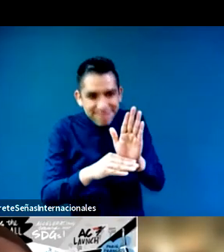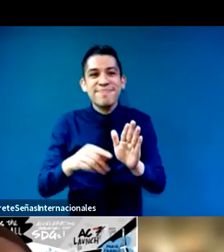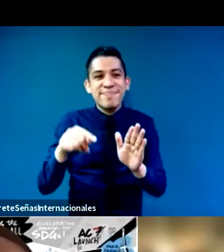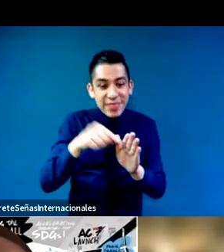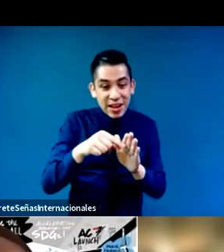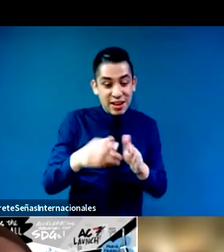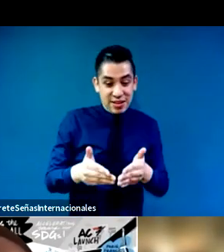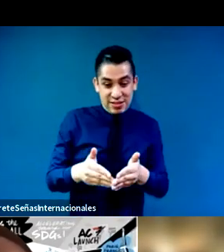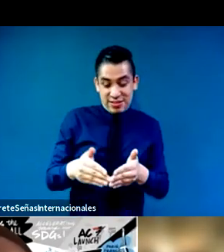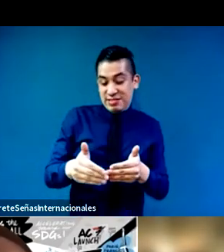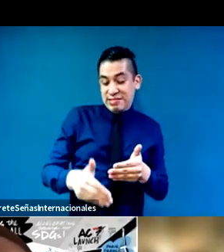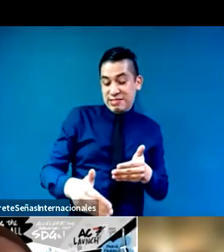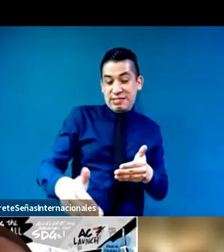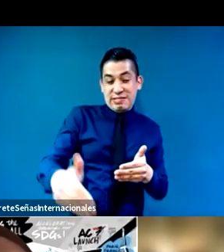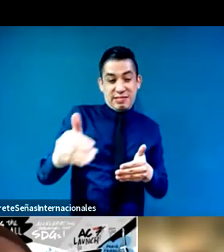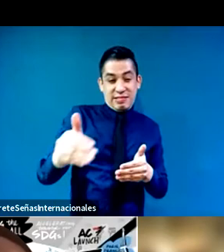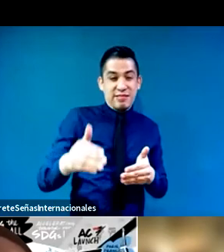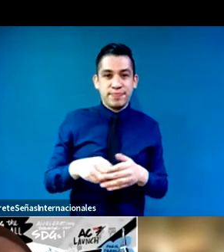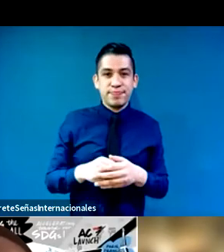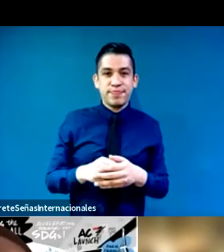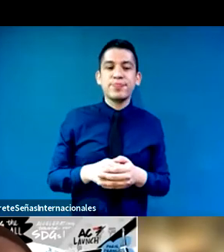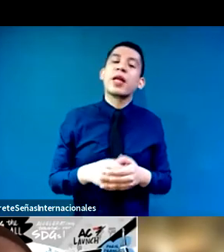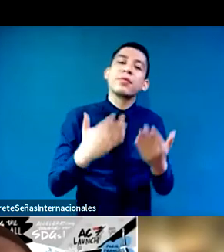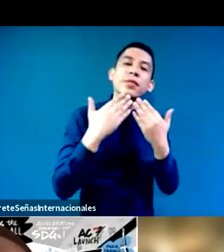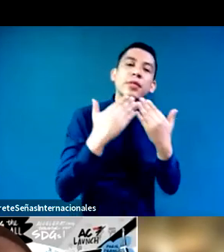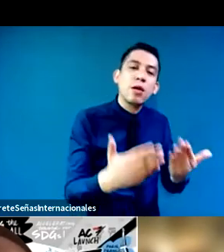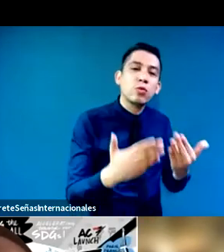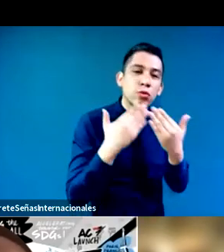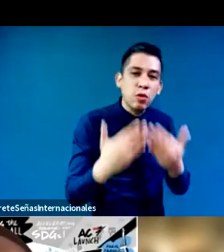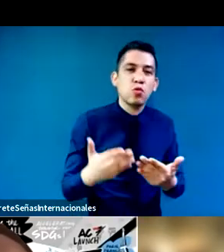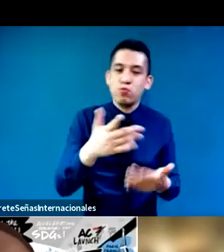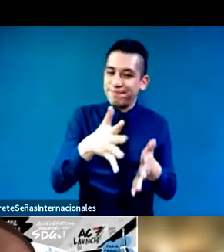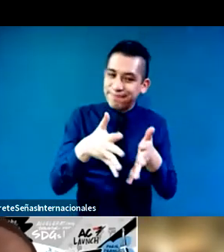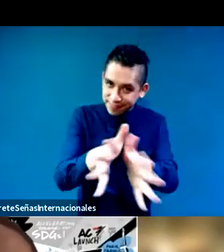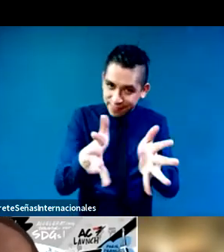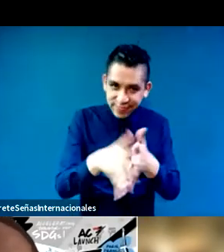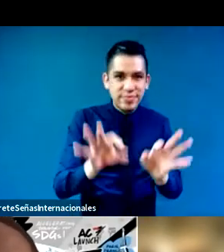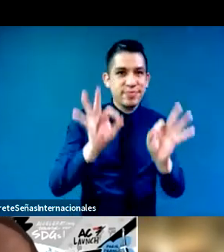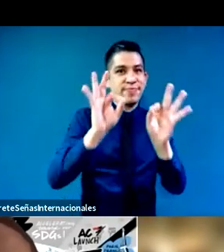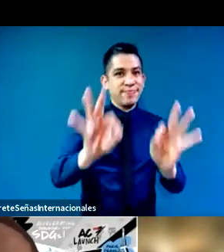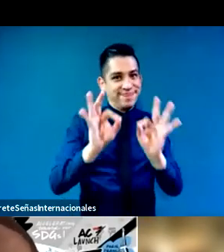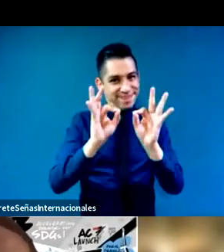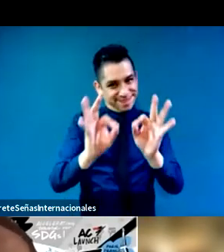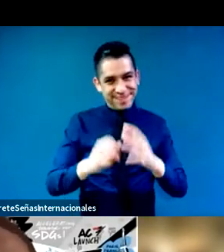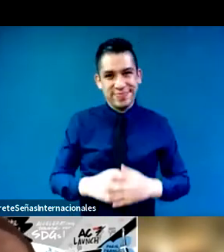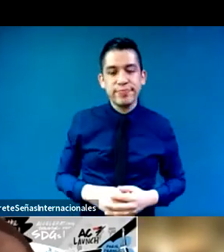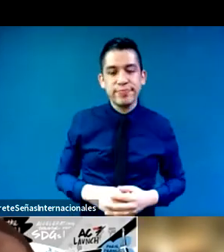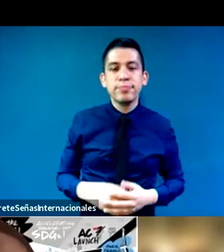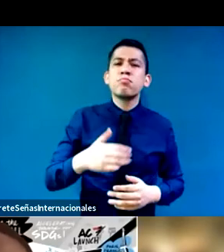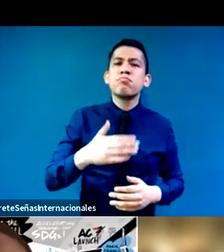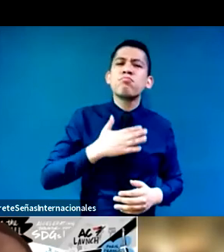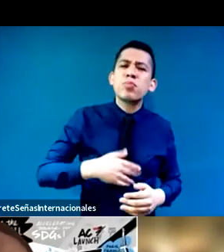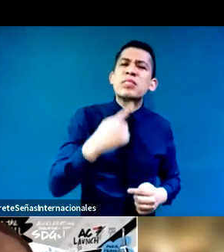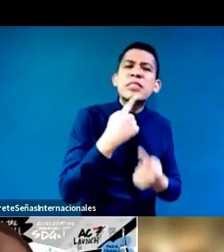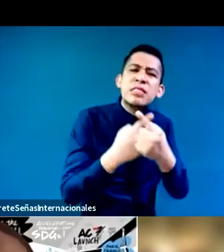it will be fantastic. I want to thank all the partners who are joining us today, and I very much look forward to hearing about